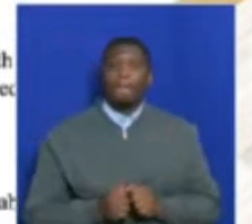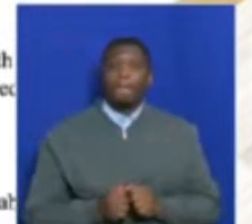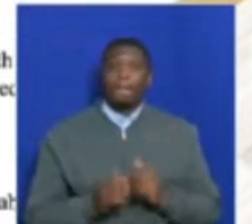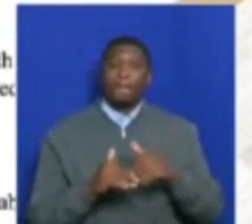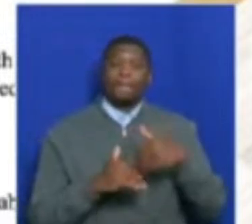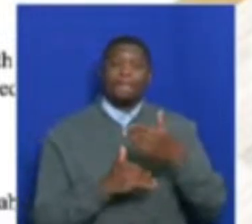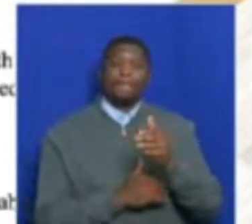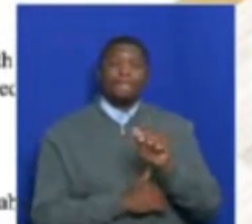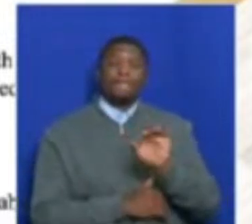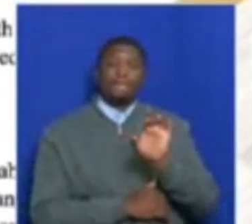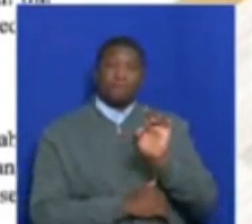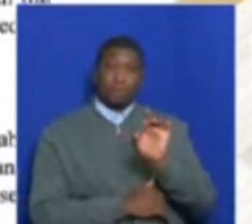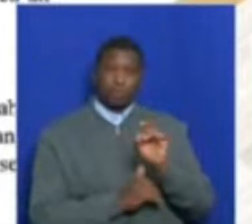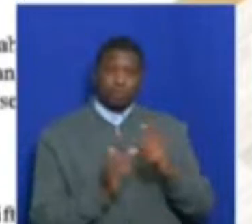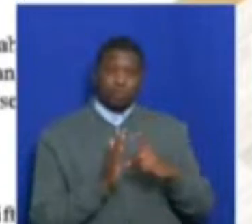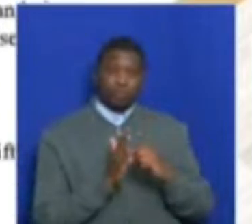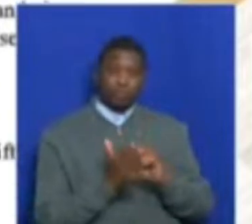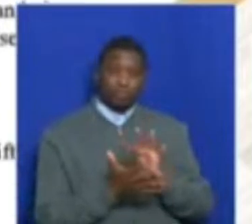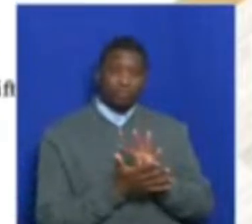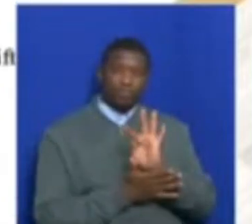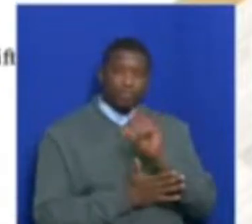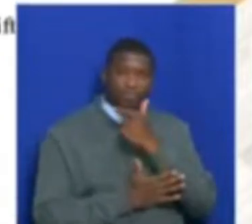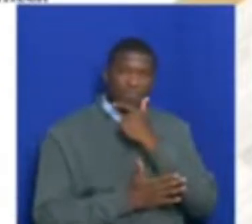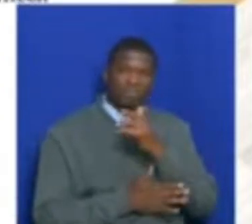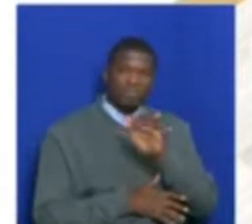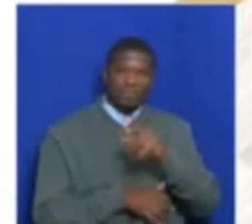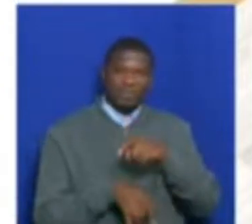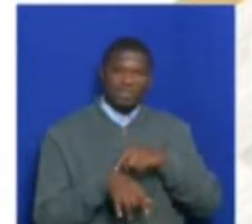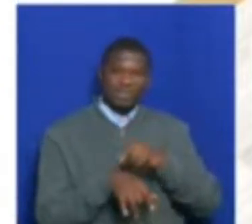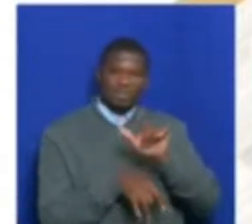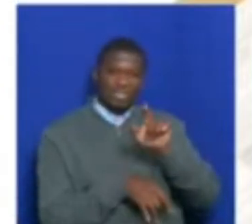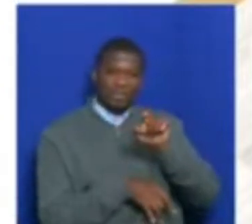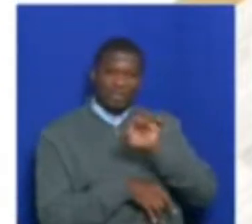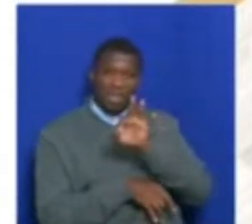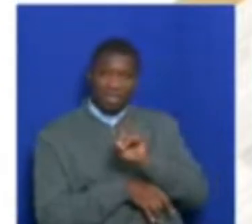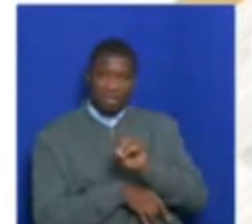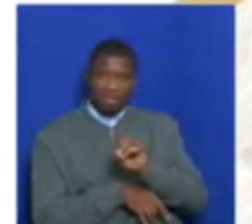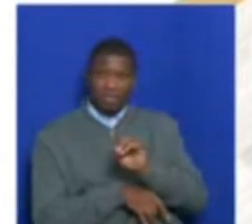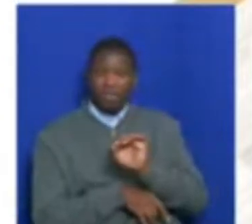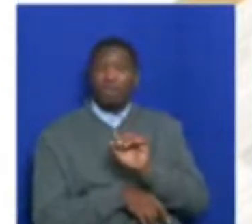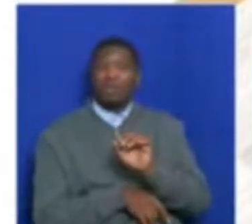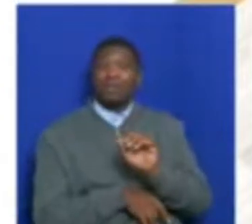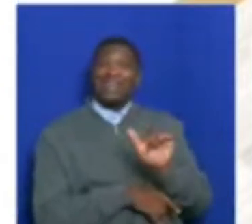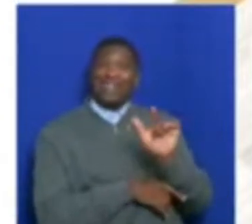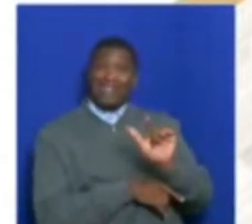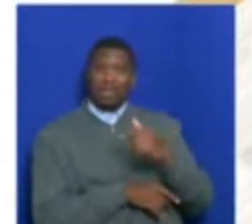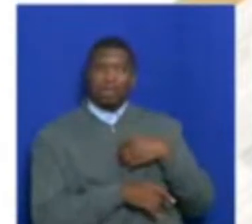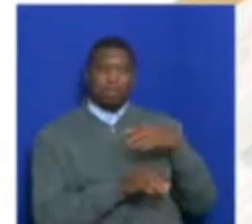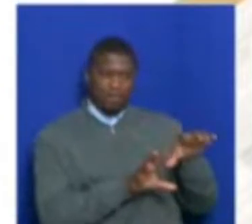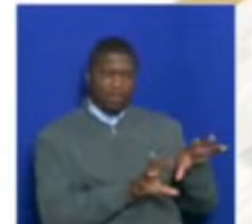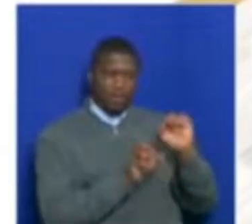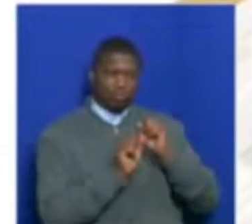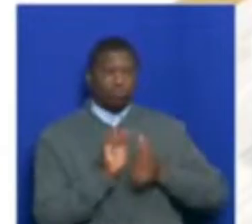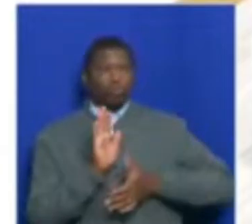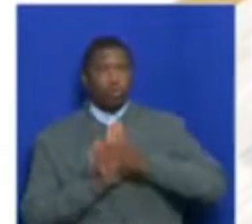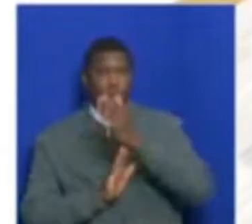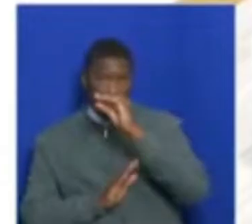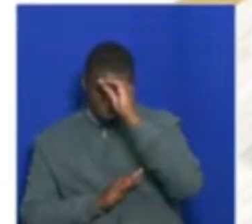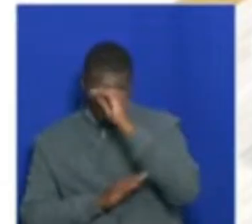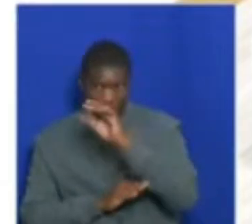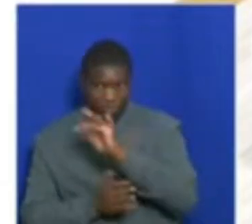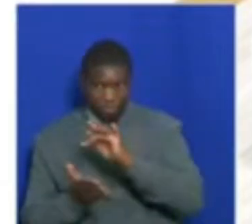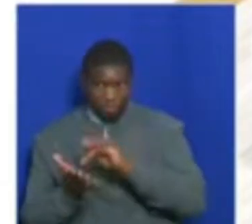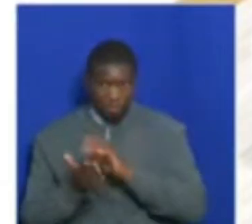December 2021 at about 7:30, Lucky fetched me and took me to the police station at about 8